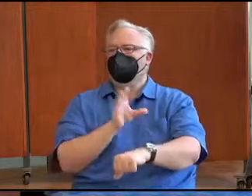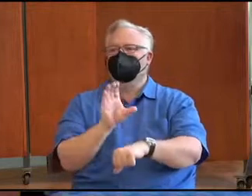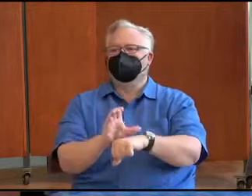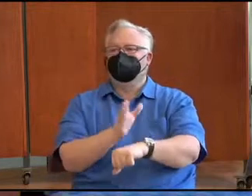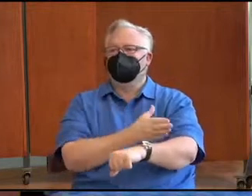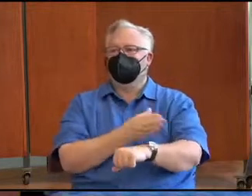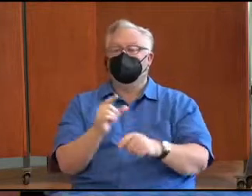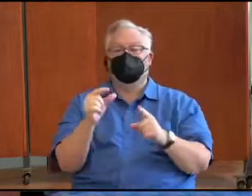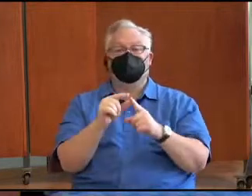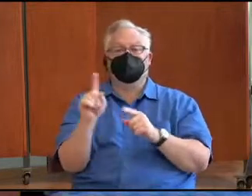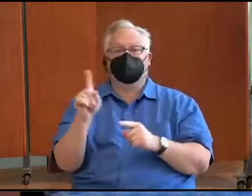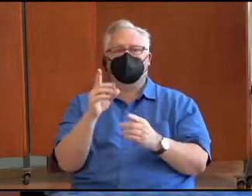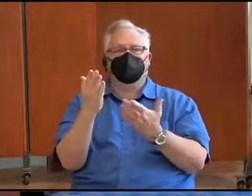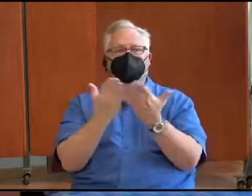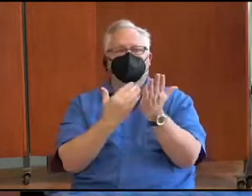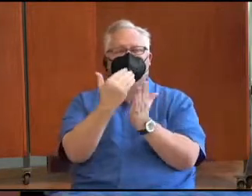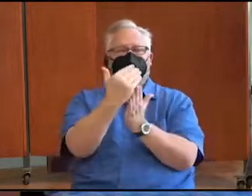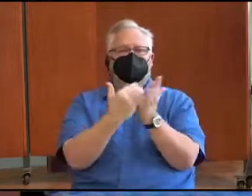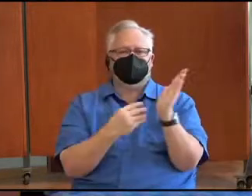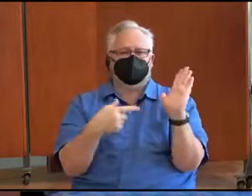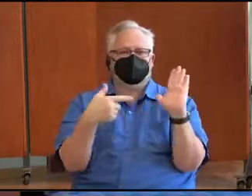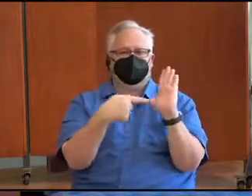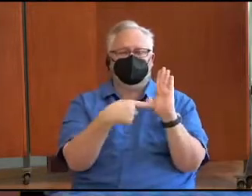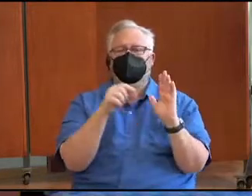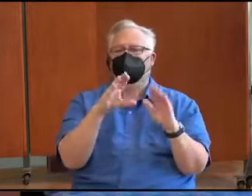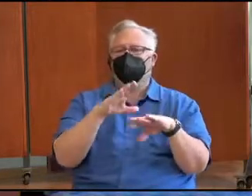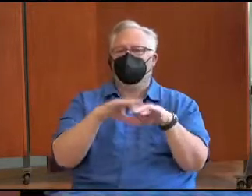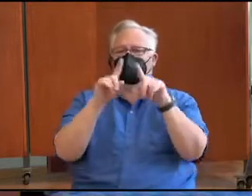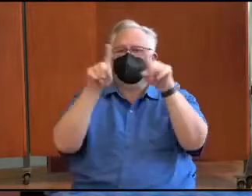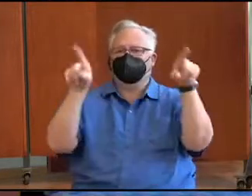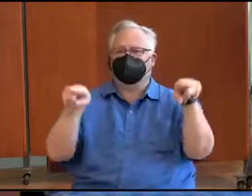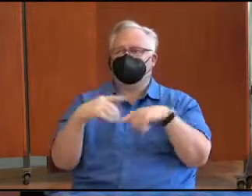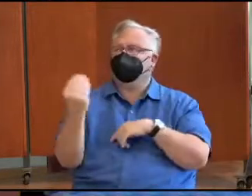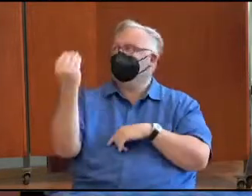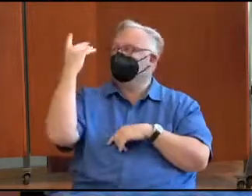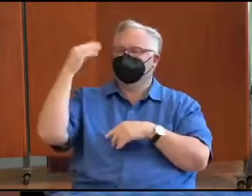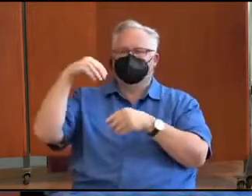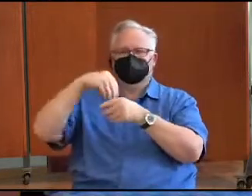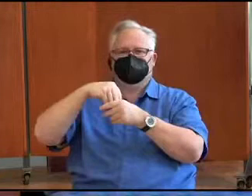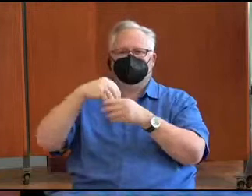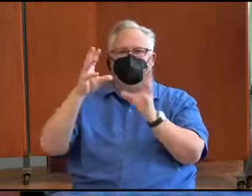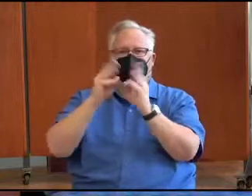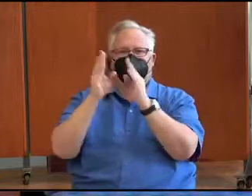words can be found in your order of service or on the screen.